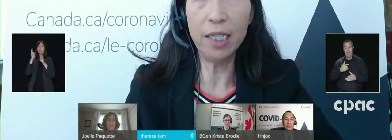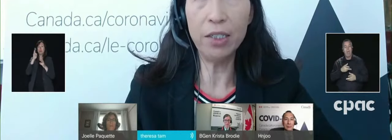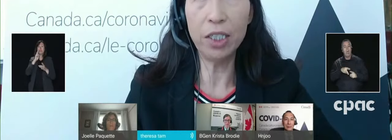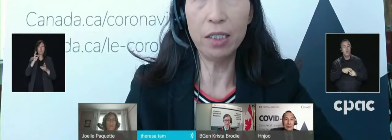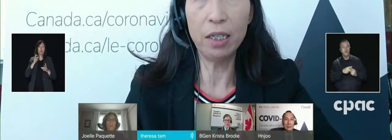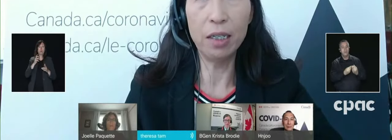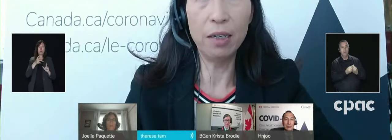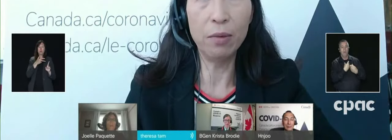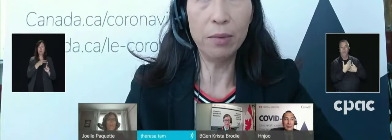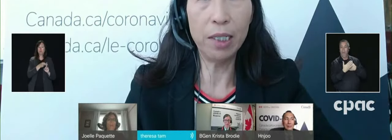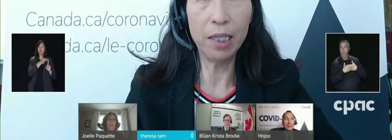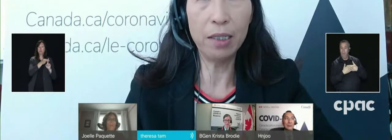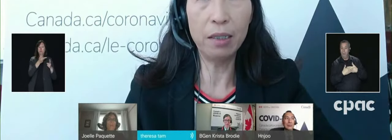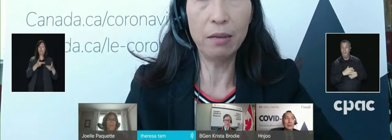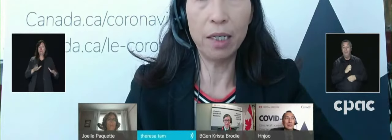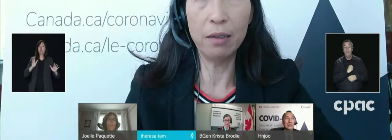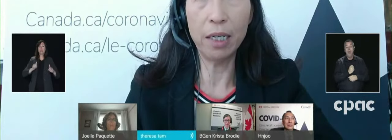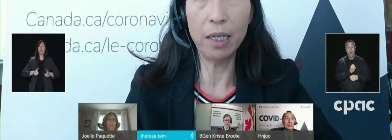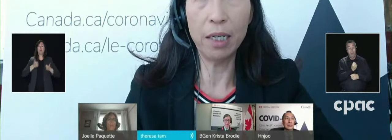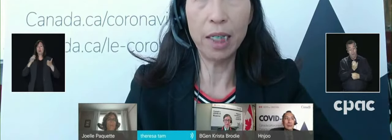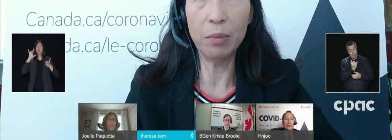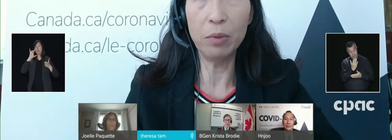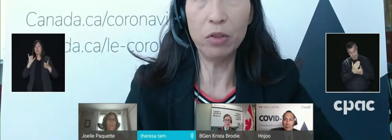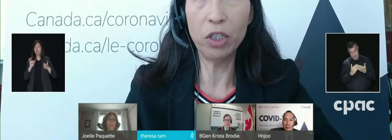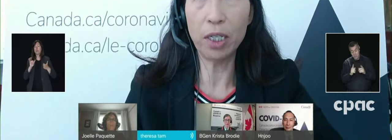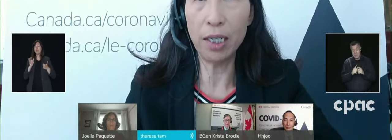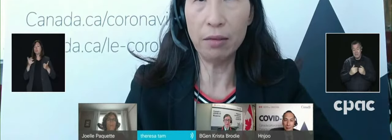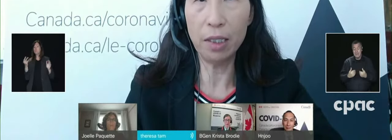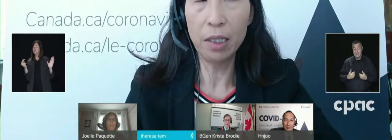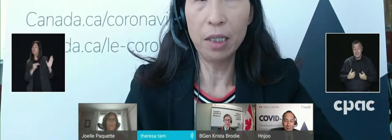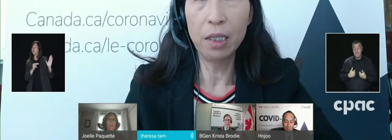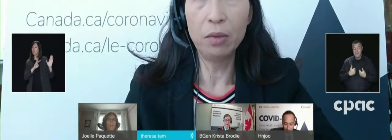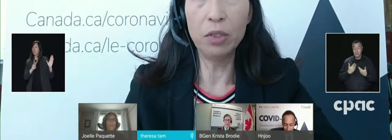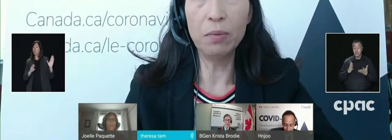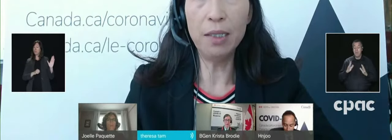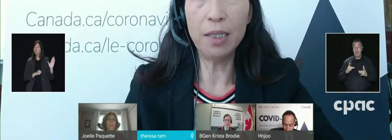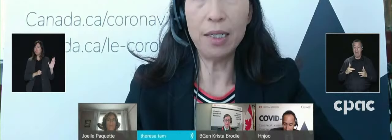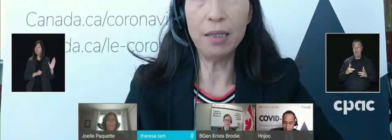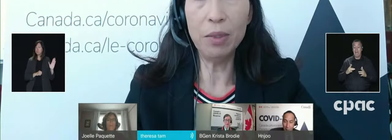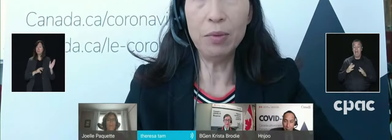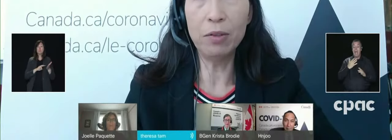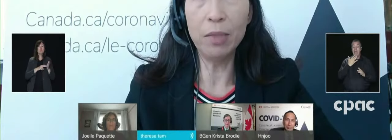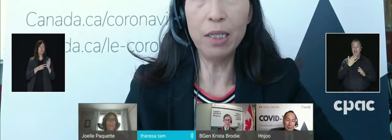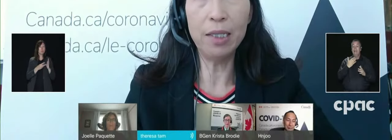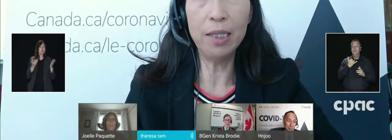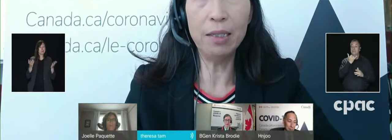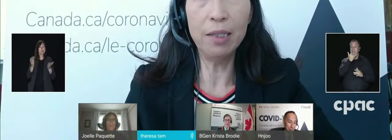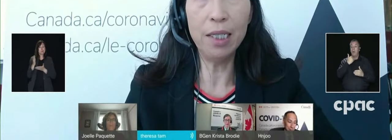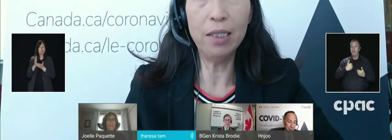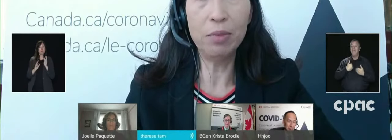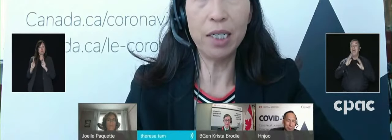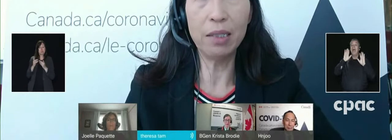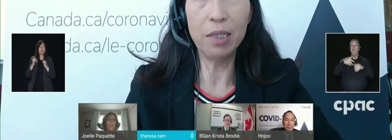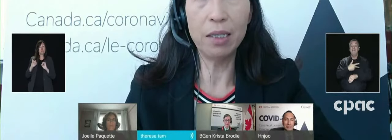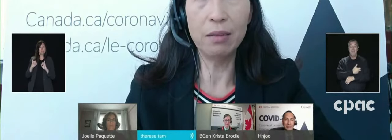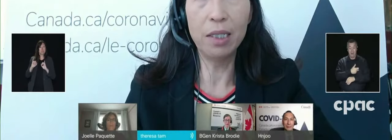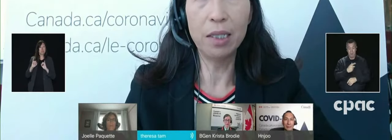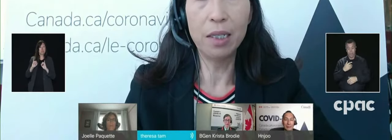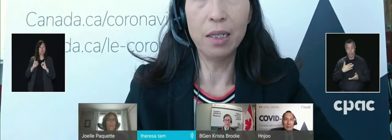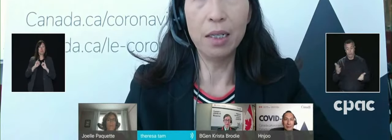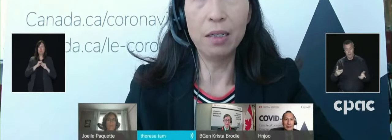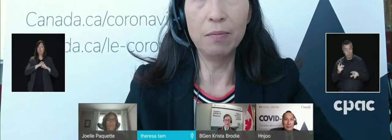after vaccination on our website, so I'll get people to check it out, which means that some people may still need to protect